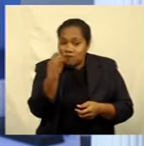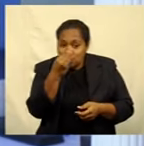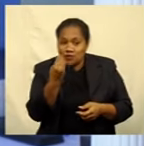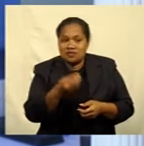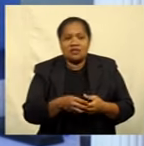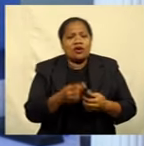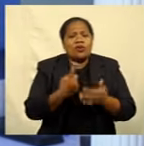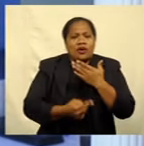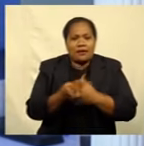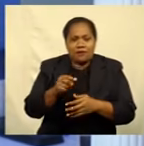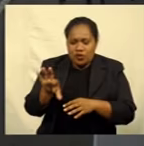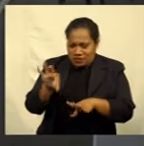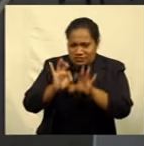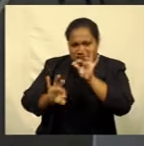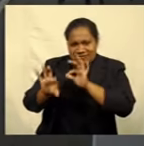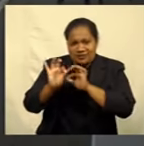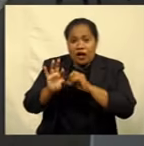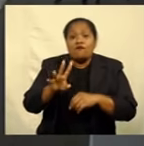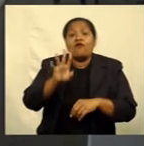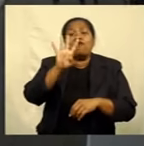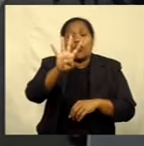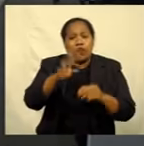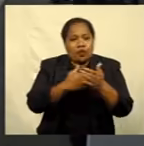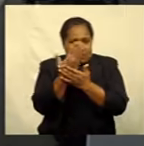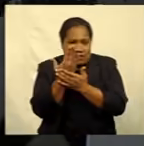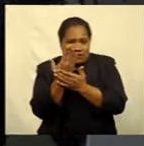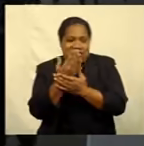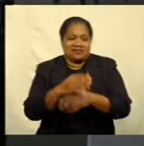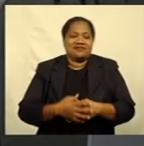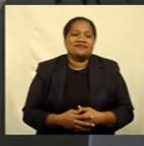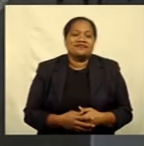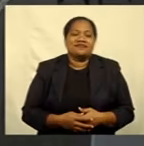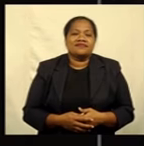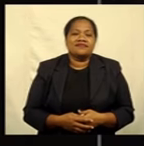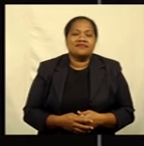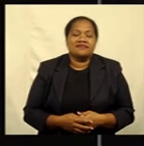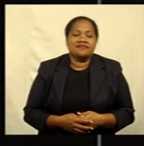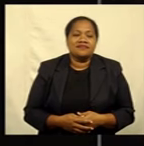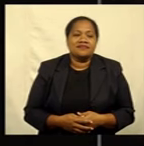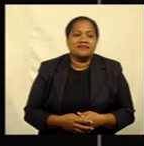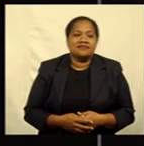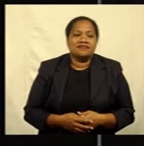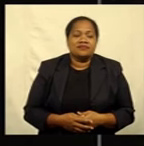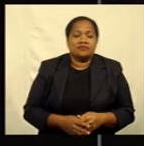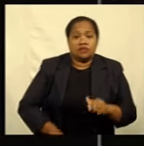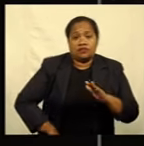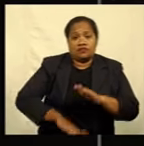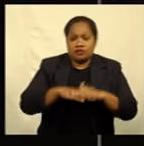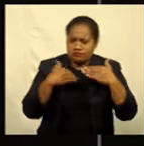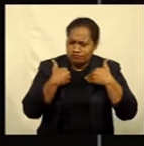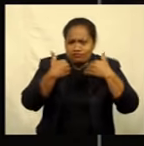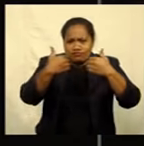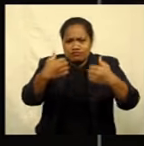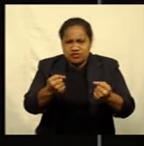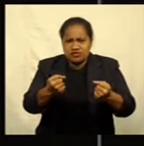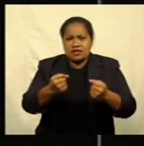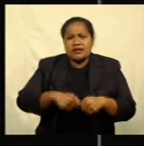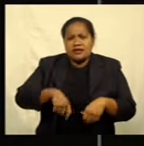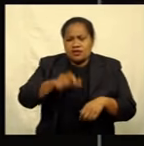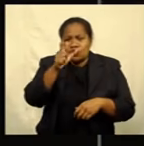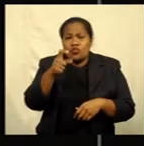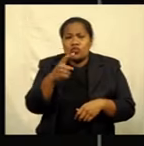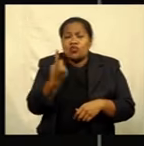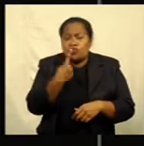were drawn over the 4 days. Philippe Naikaso, FBC News. A fully recovered COVID-19 patient says